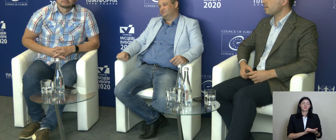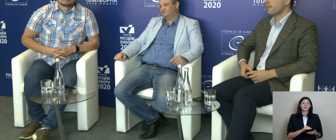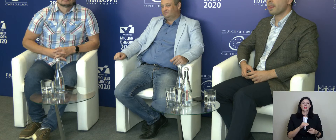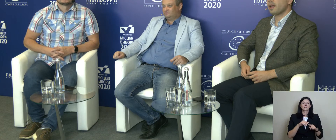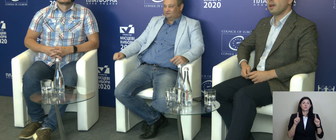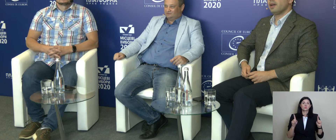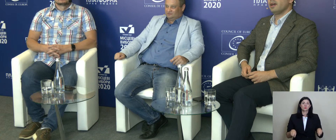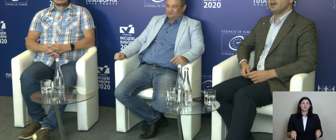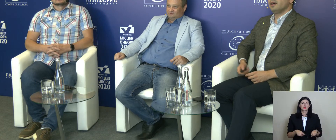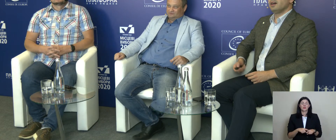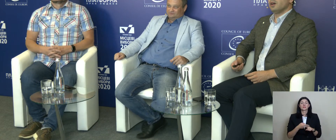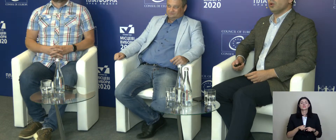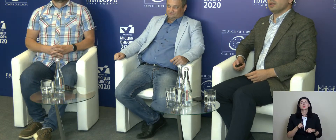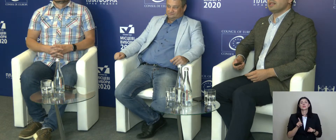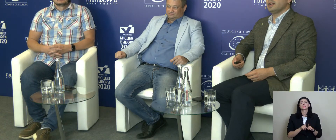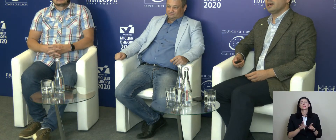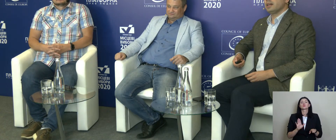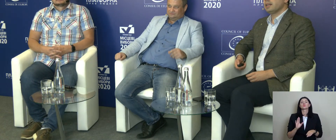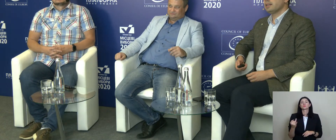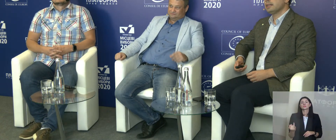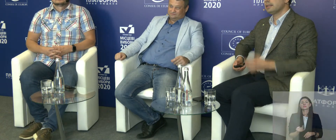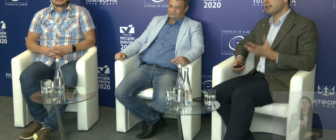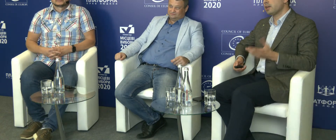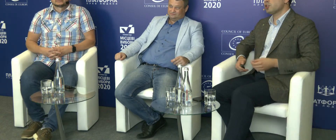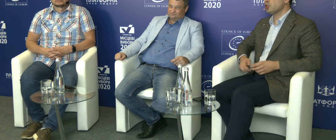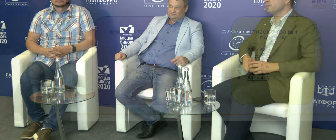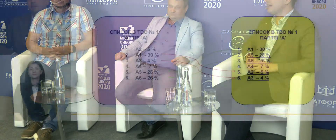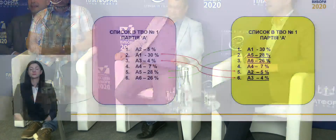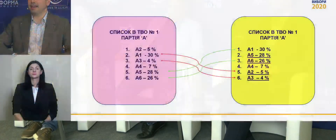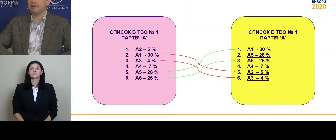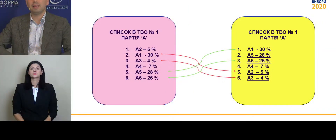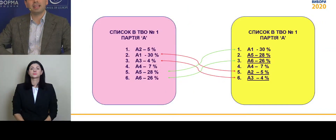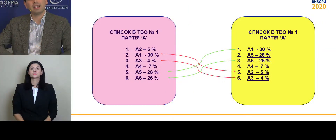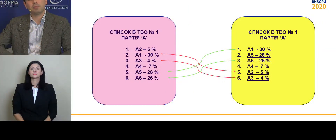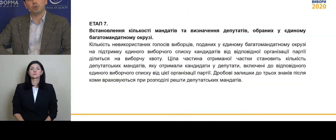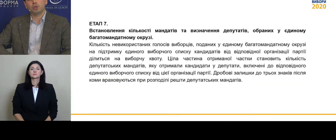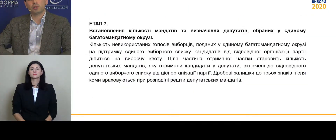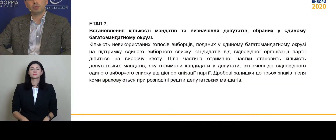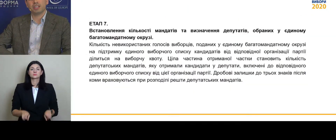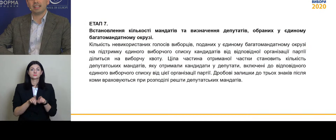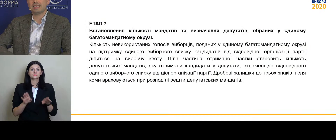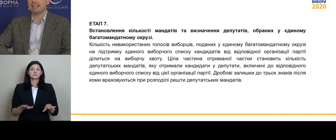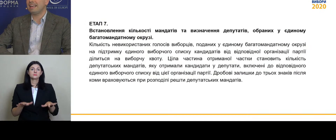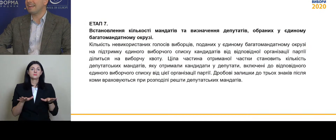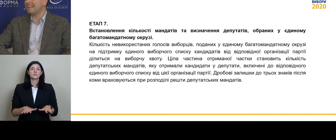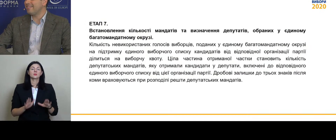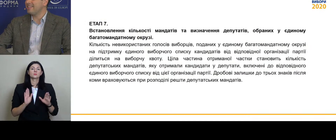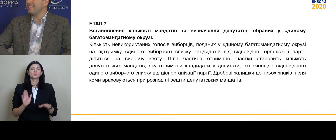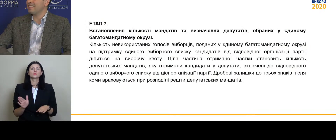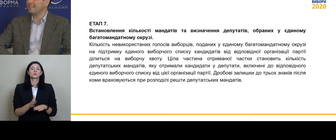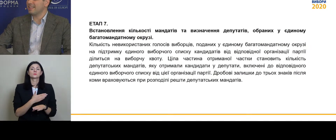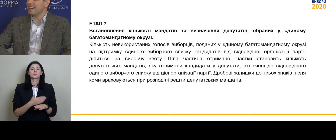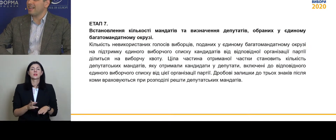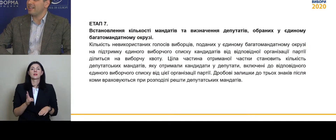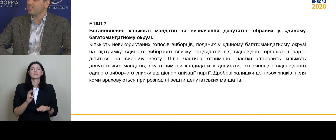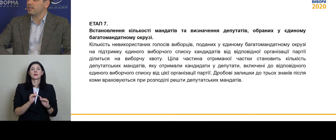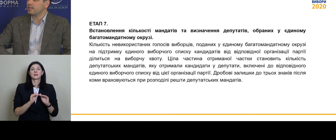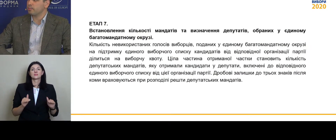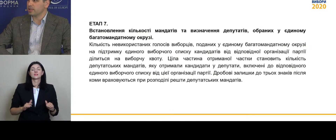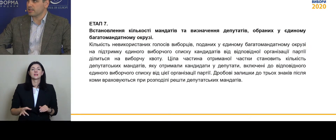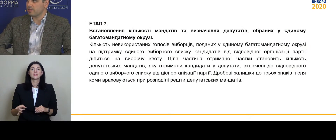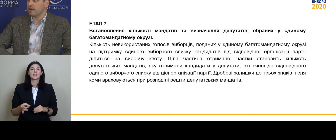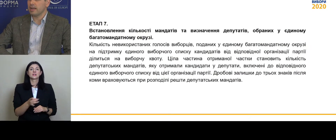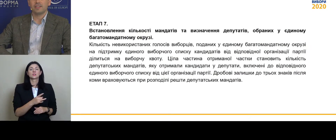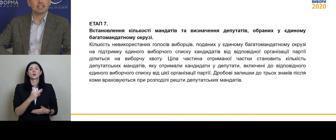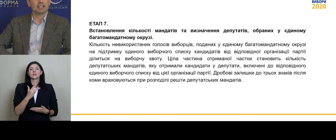Well, that's very important to see if that's going to stay as parties defined or whether it's going to change. So the mandates will be